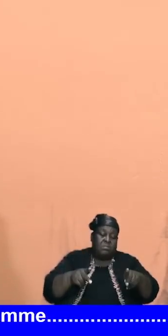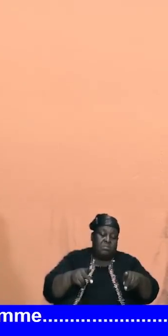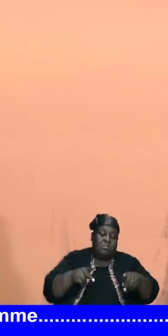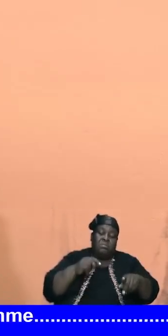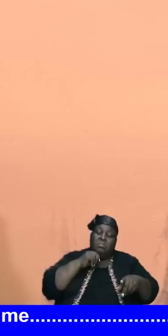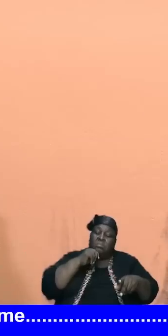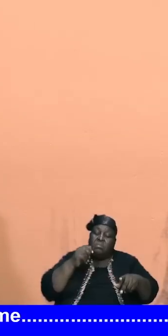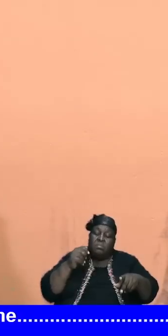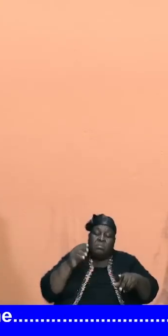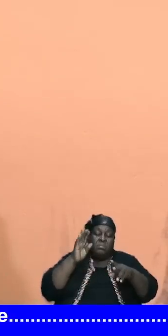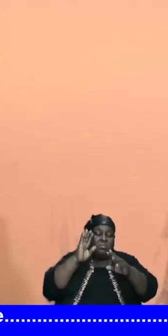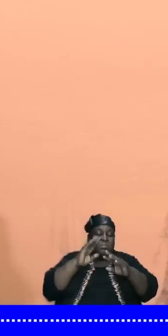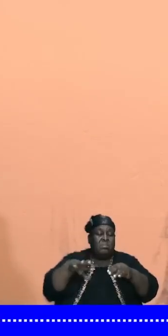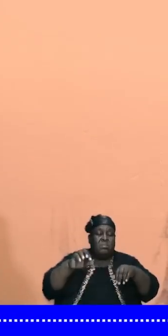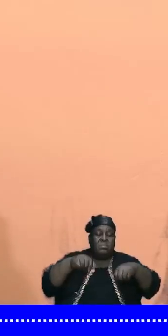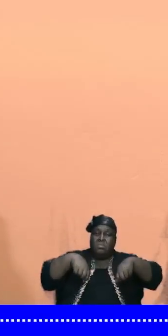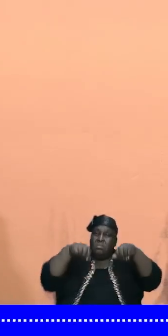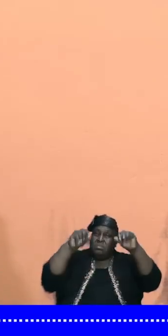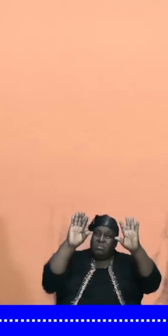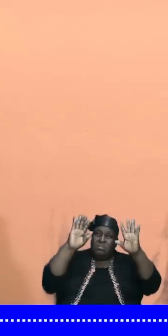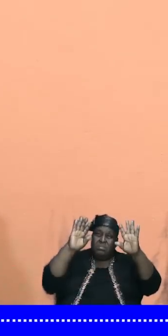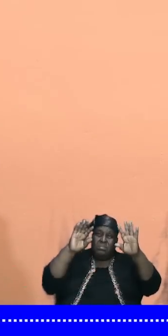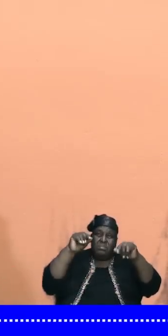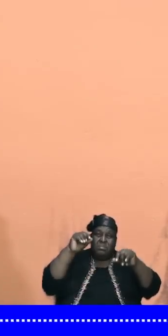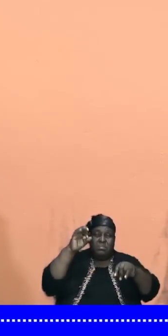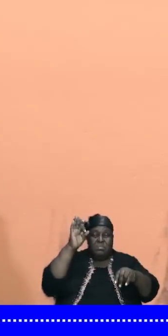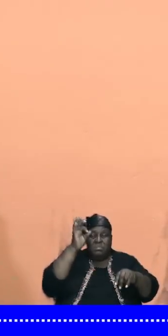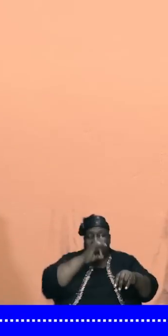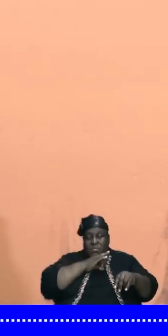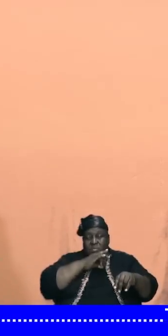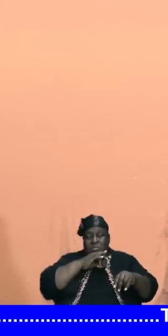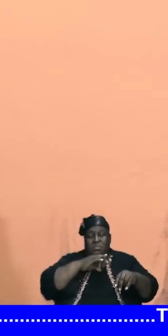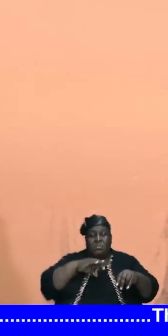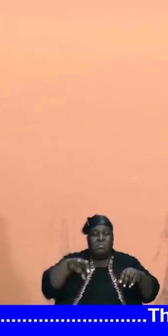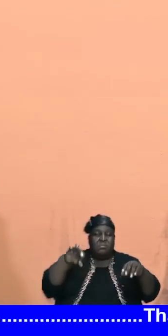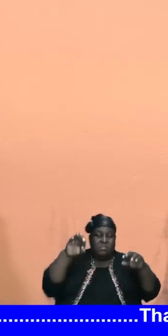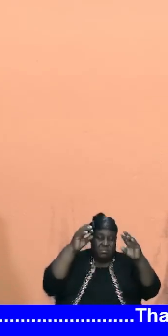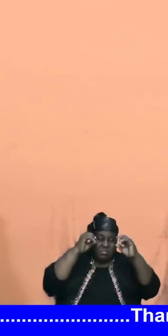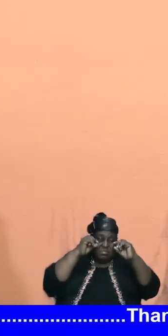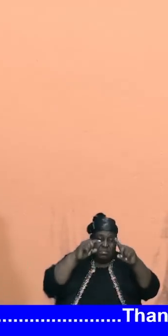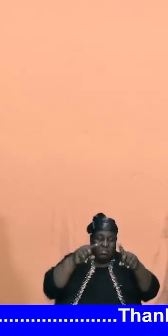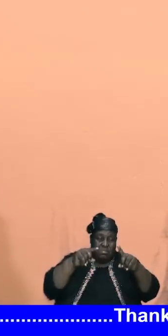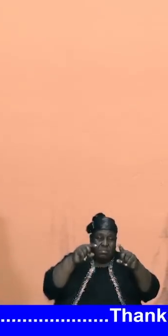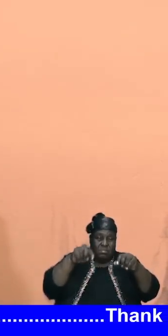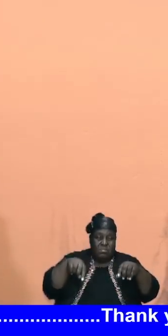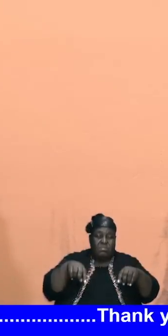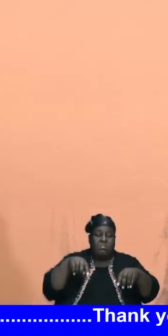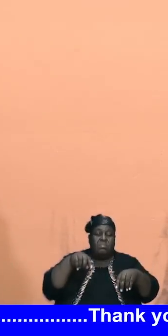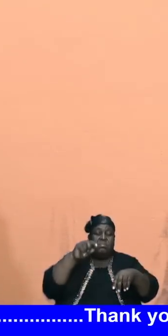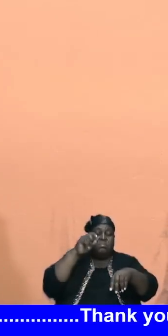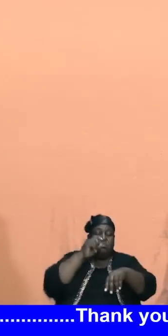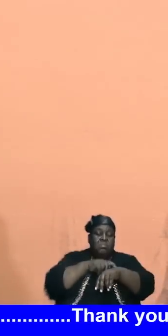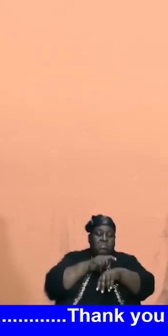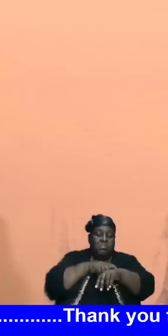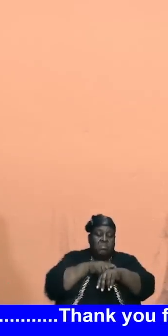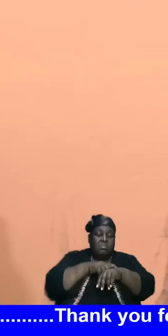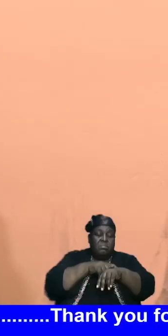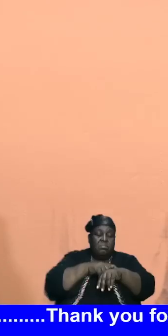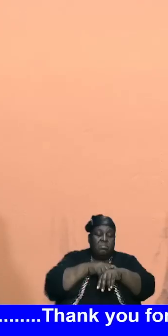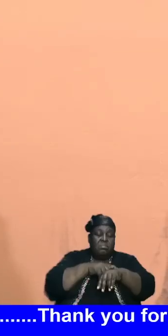not bowed their knees to Baal, but have decided that in this season, they're going to stand up like the three Hebrew